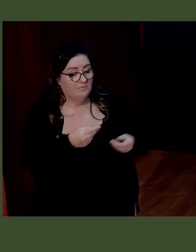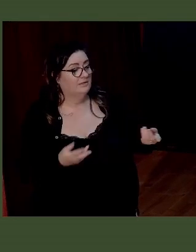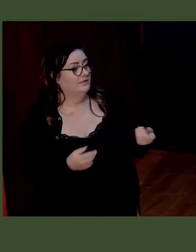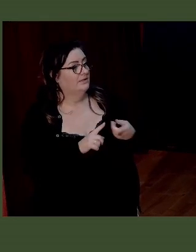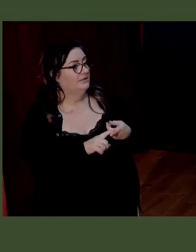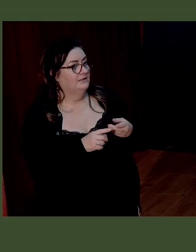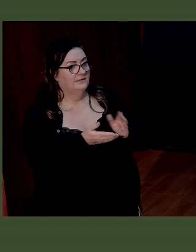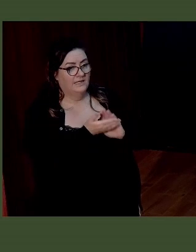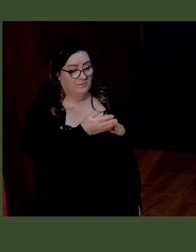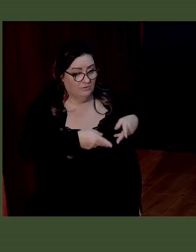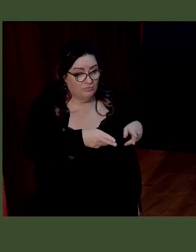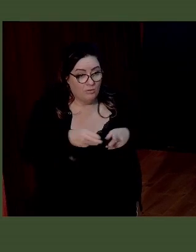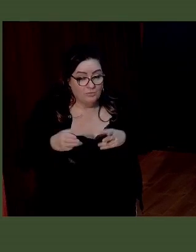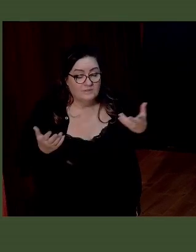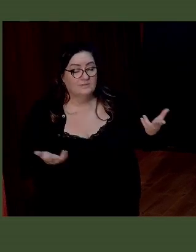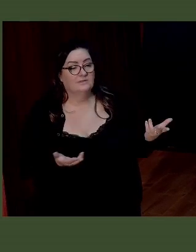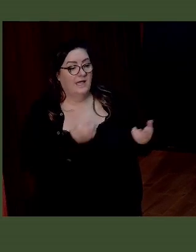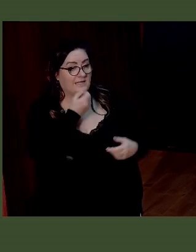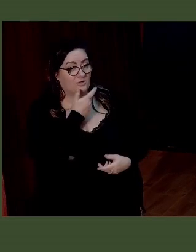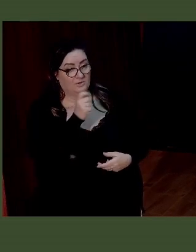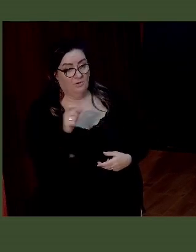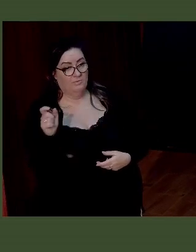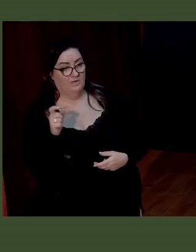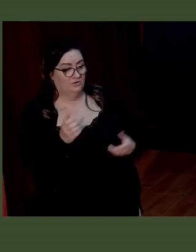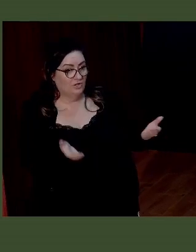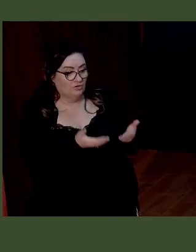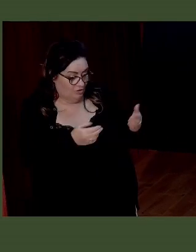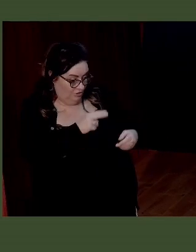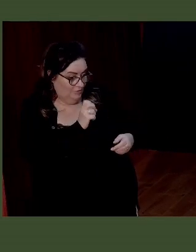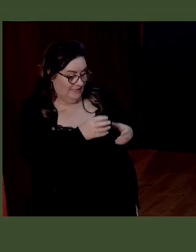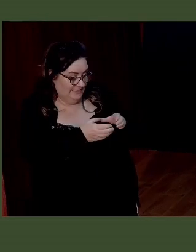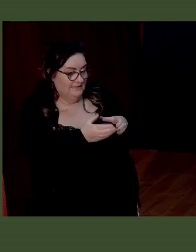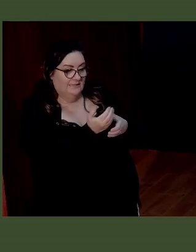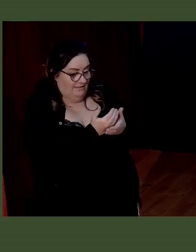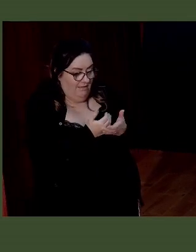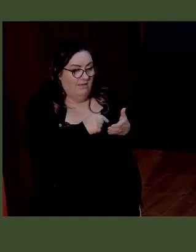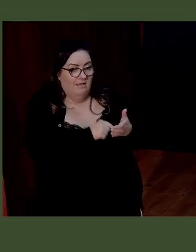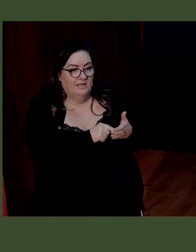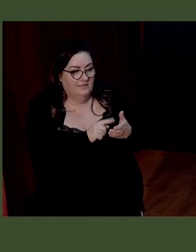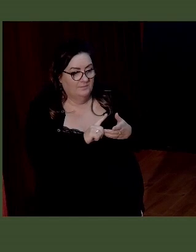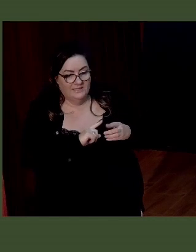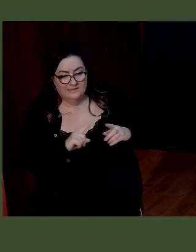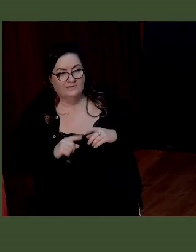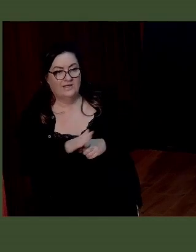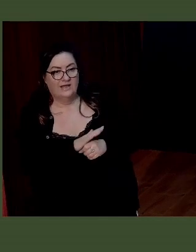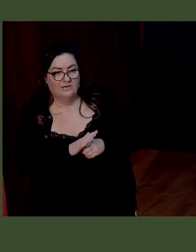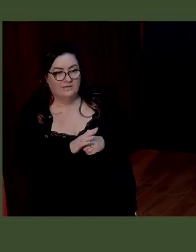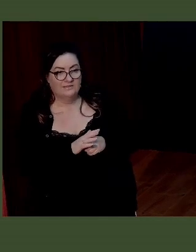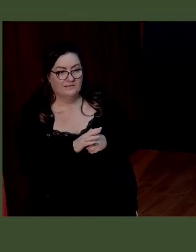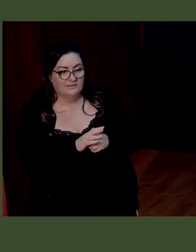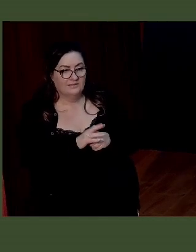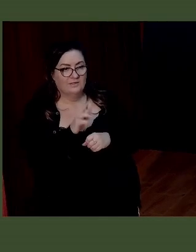building done, and Dublin Corporation encouraged utility societies to build in reserved areas. And reserved areas